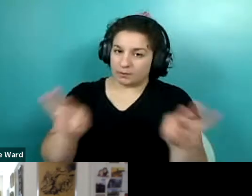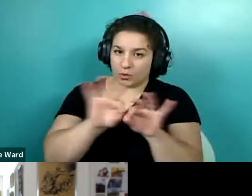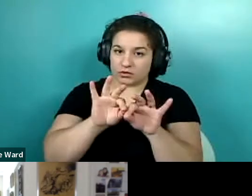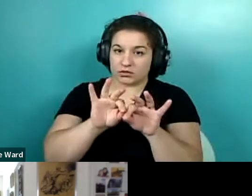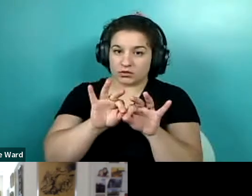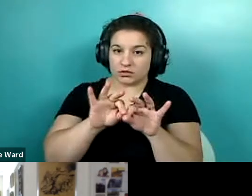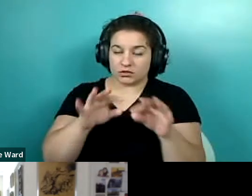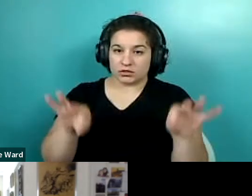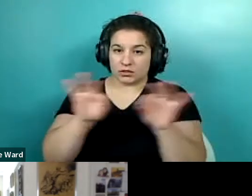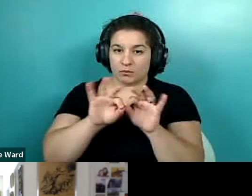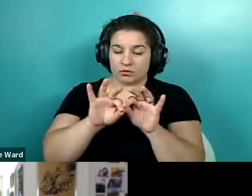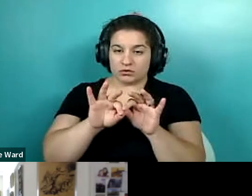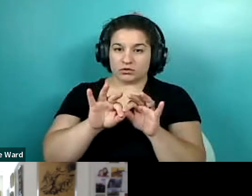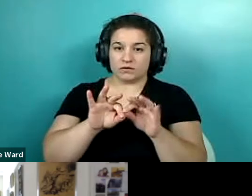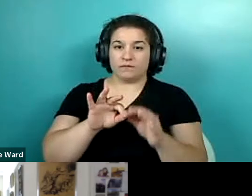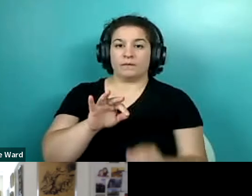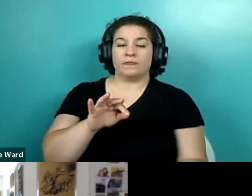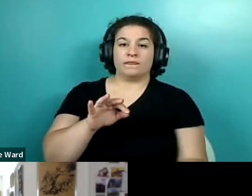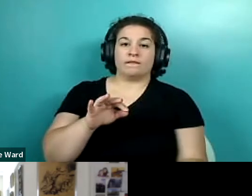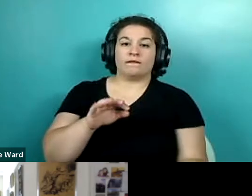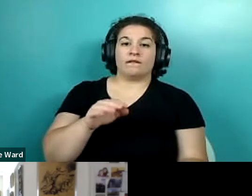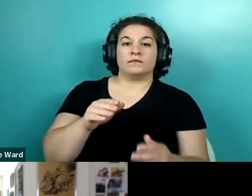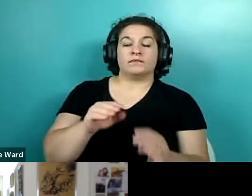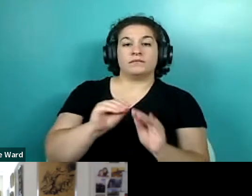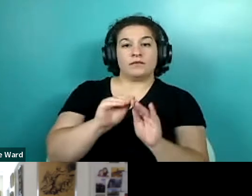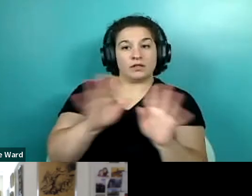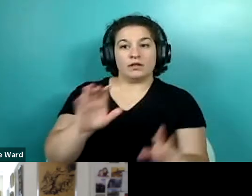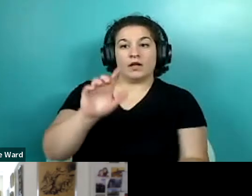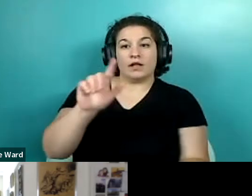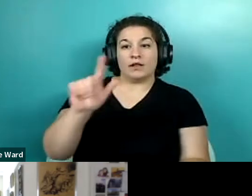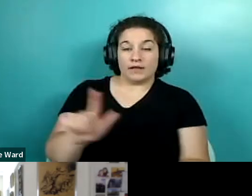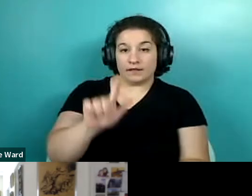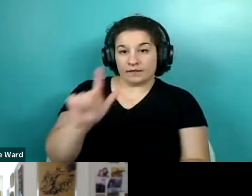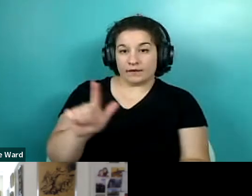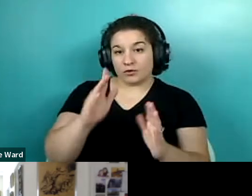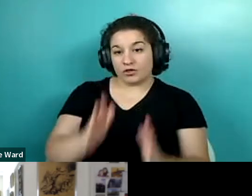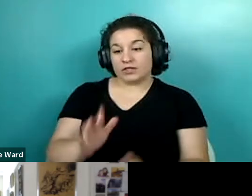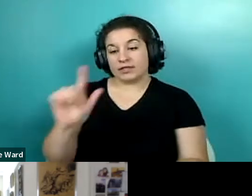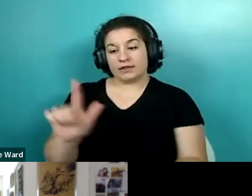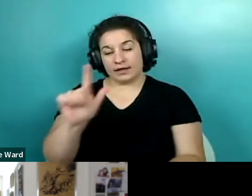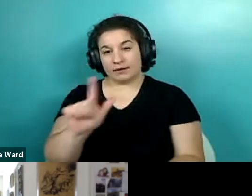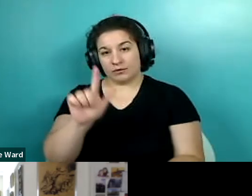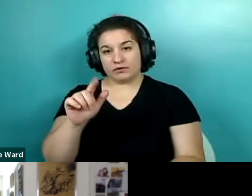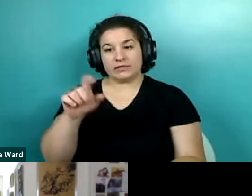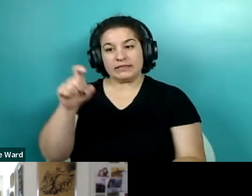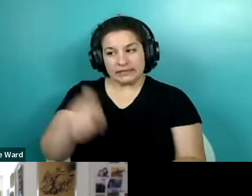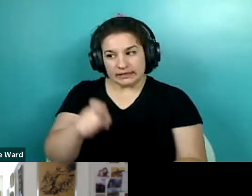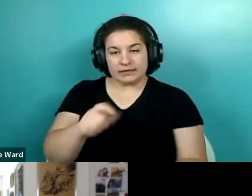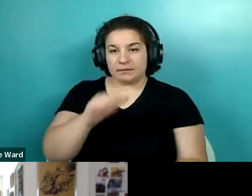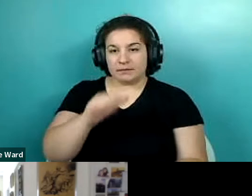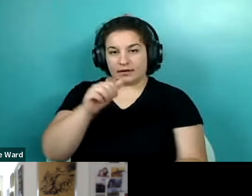nonpartisan, and clearly librarians and libraries need to be nonpartisan, but that doesn't